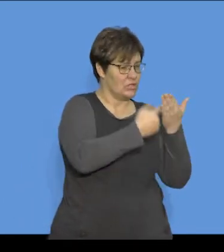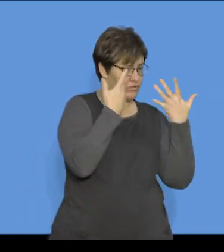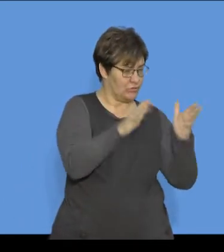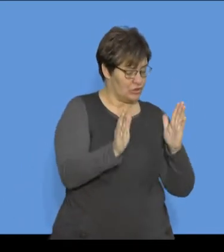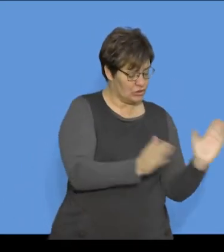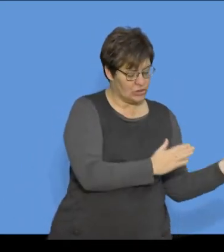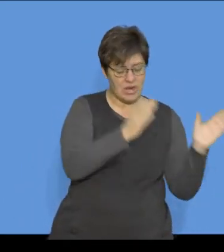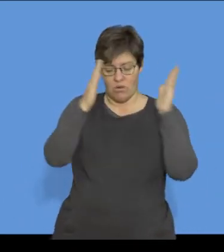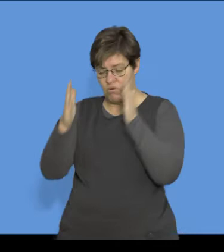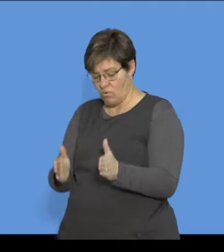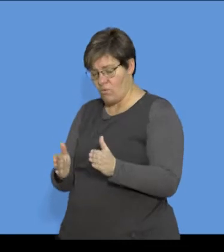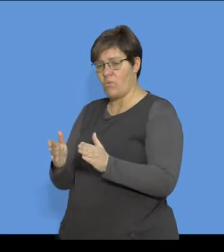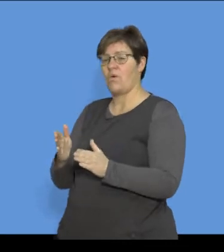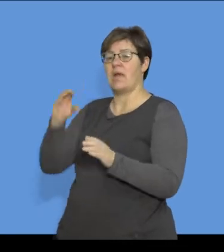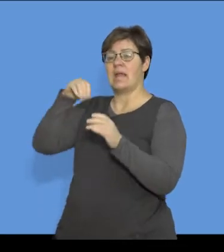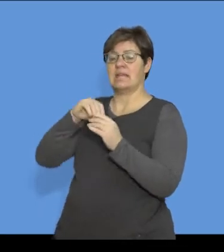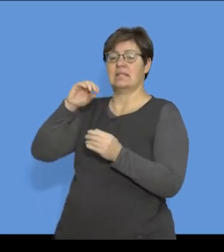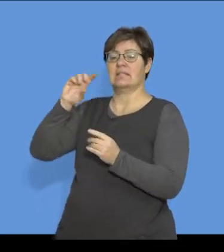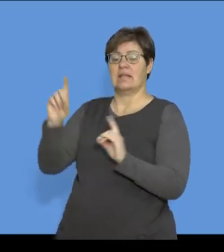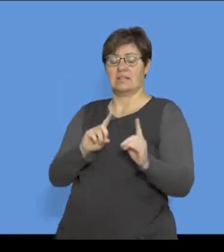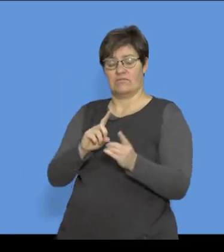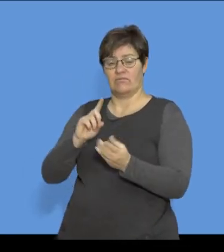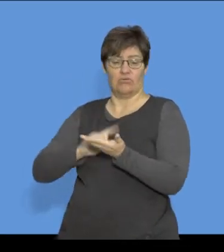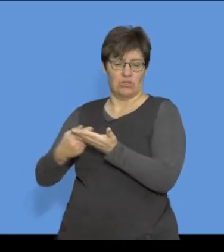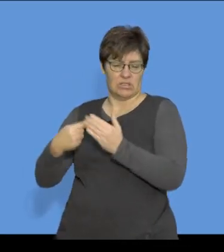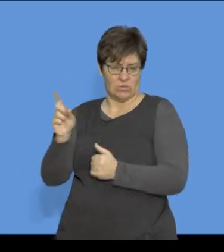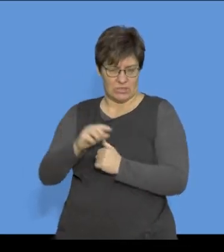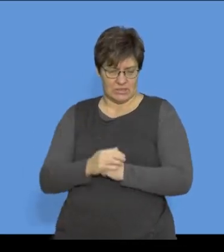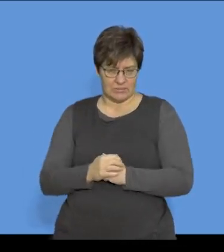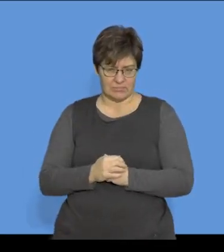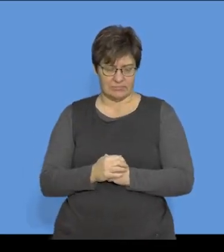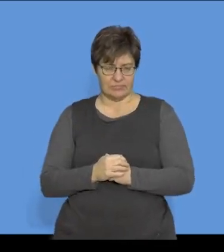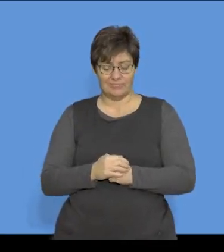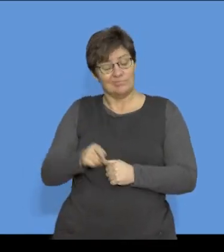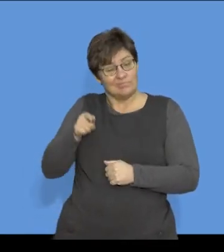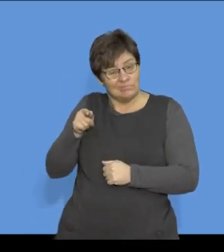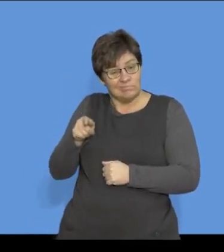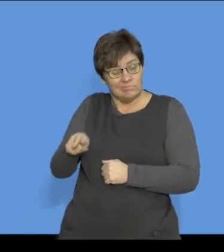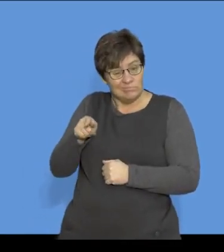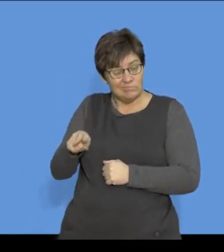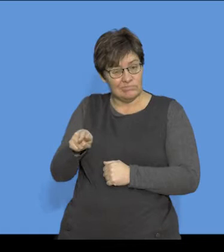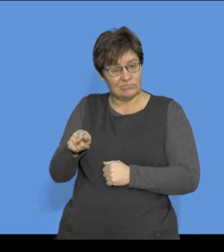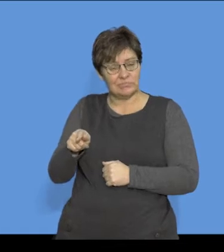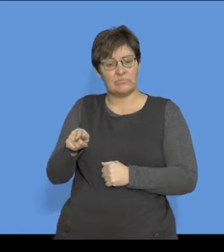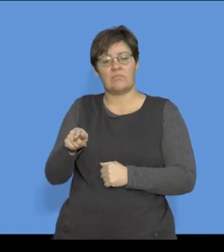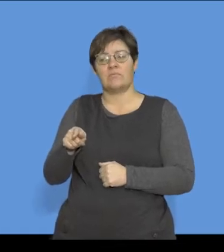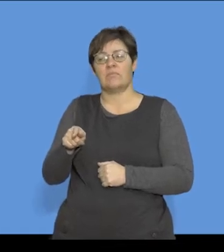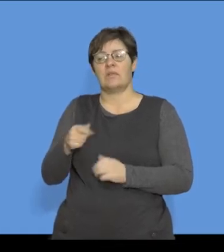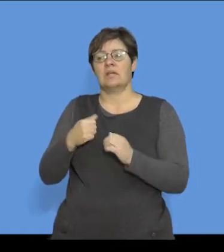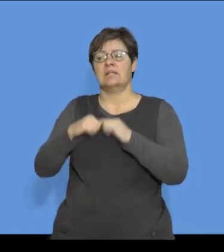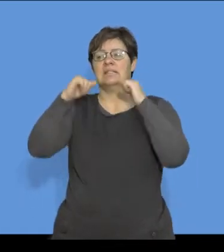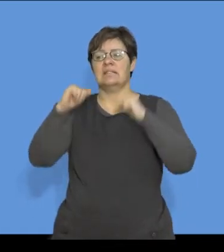what inductive reasoning is. The terminology is this inductive reasoning. This is a system